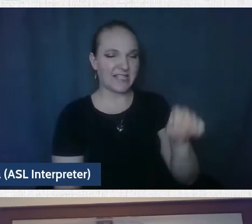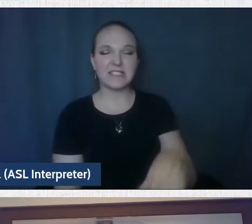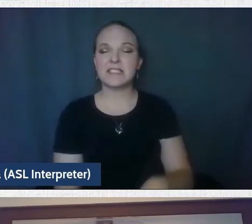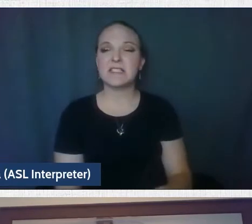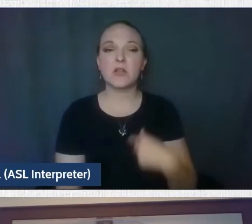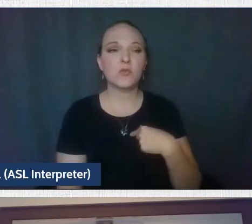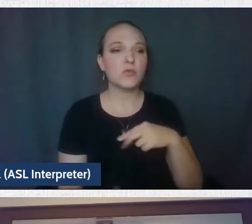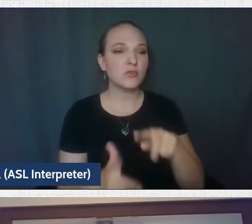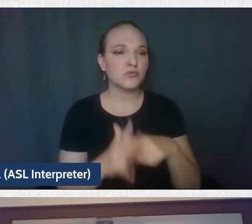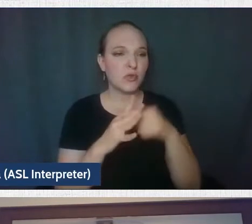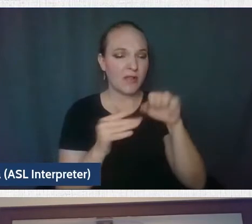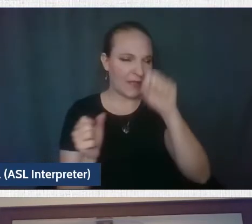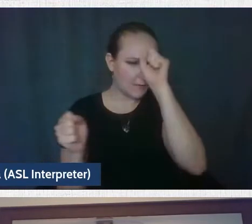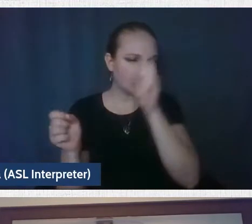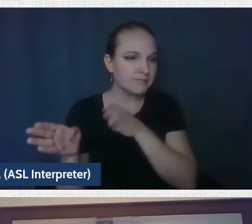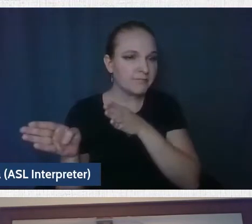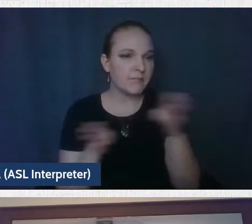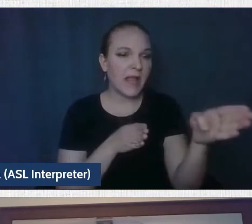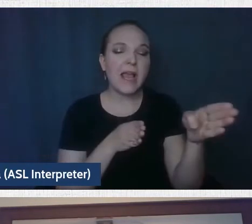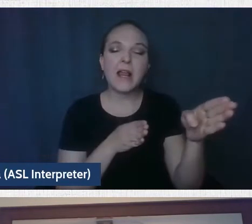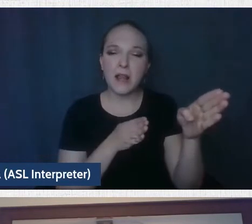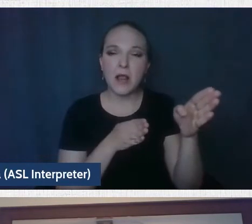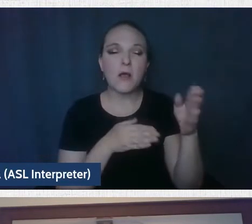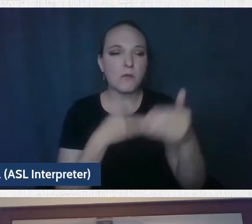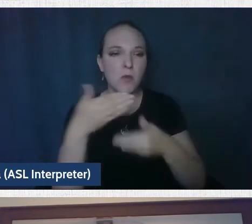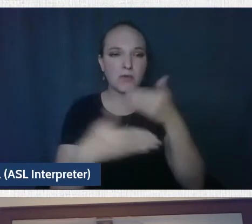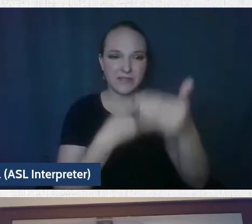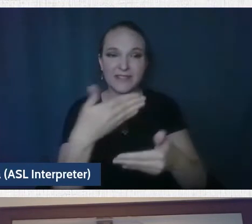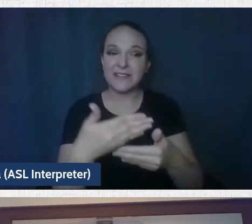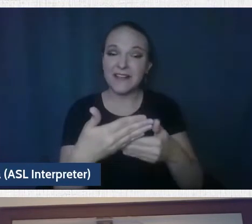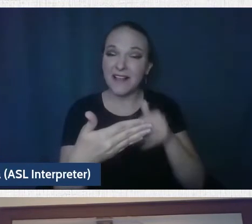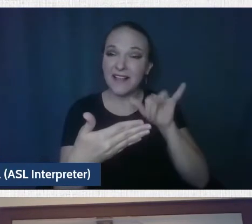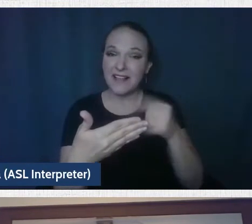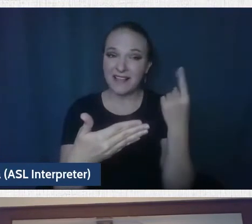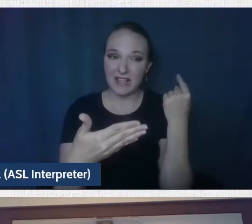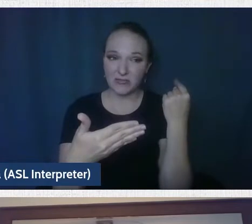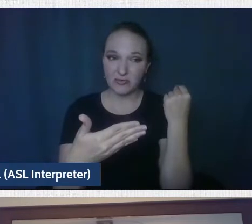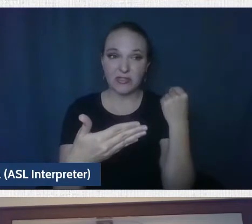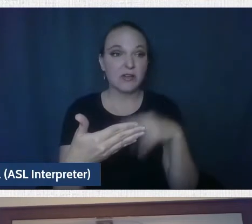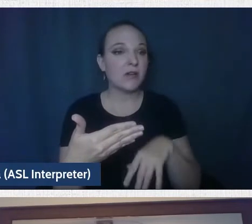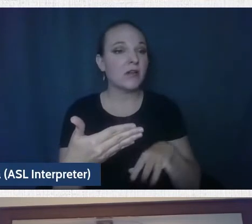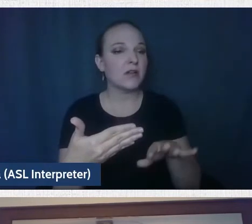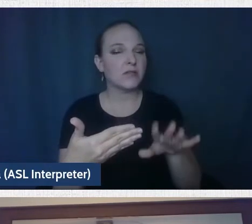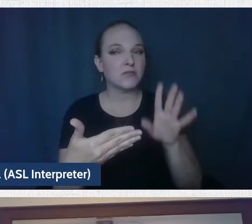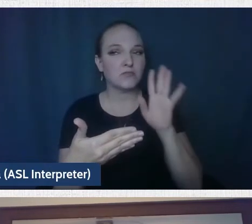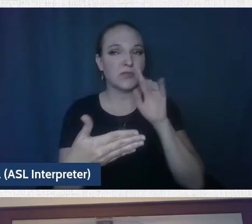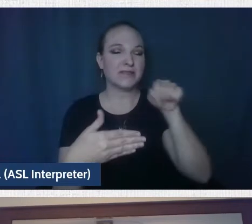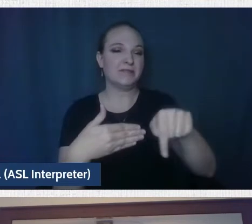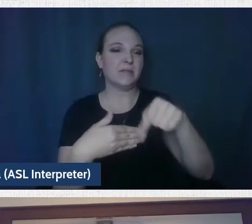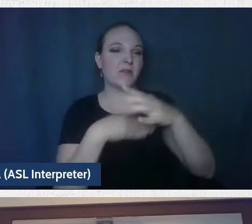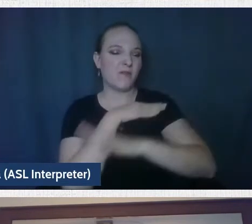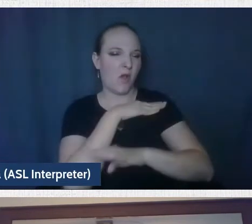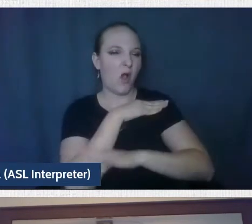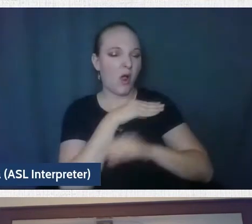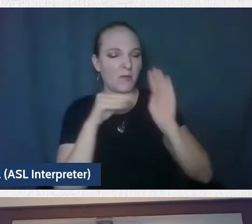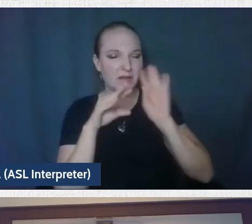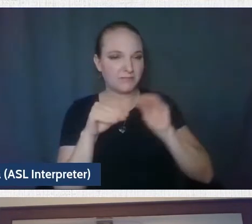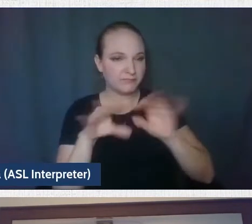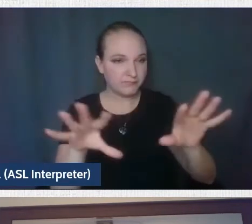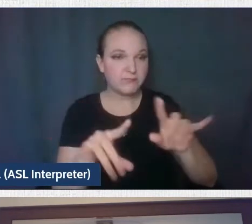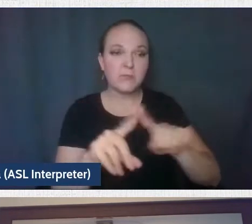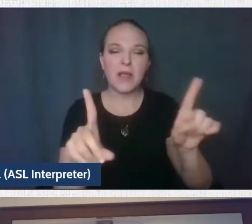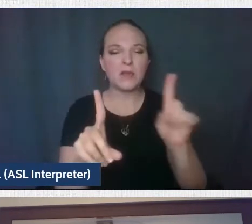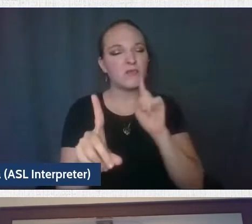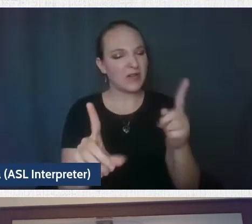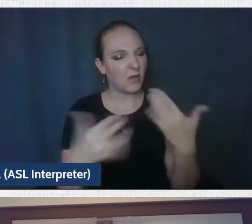planning process last year that's culminating into the plan that we'll release this fall. And it was an incredibly